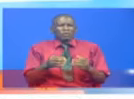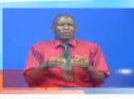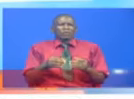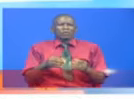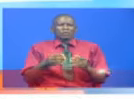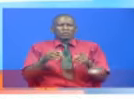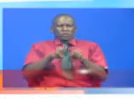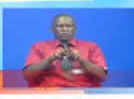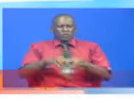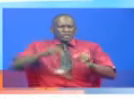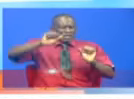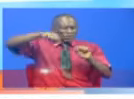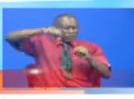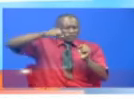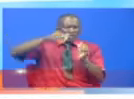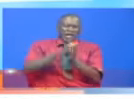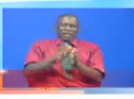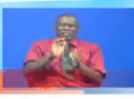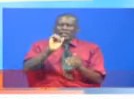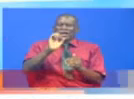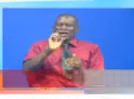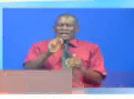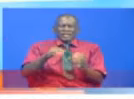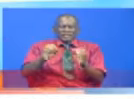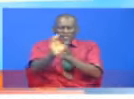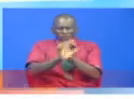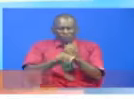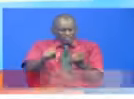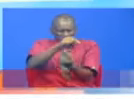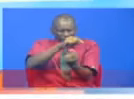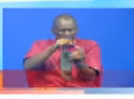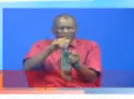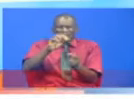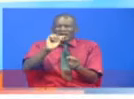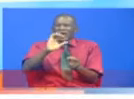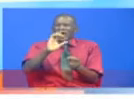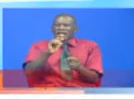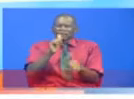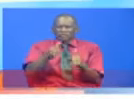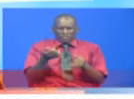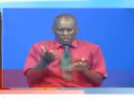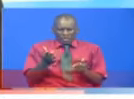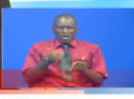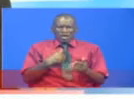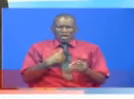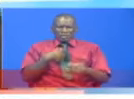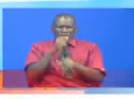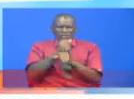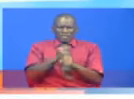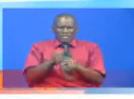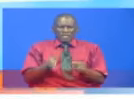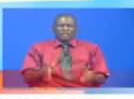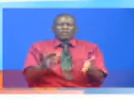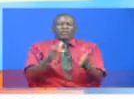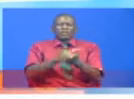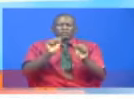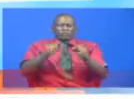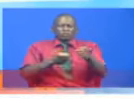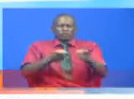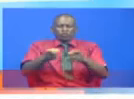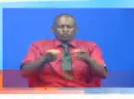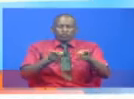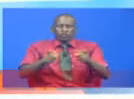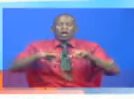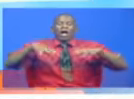convention and the acts, country-specific acts that have been put in place, have been done so that we are able to regulate